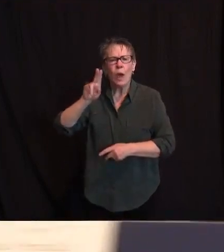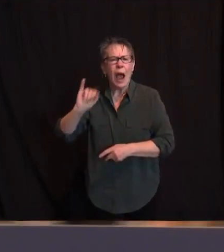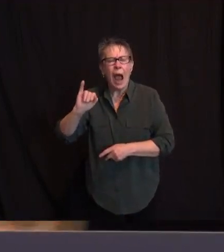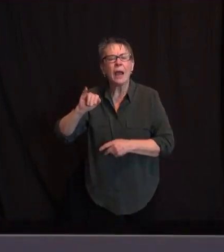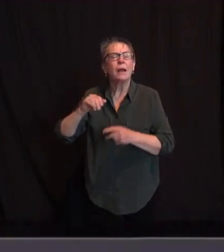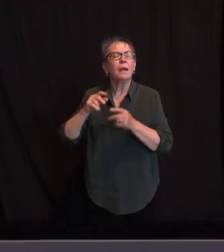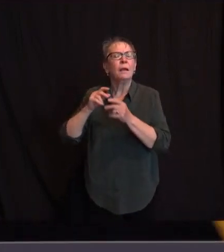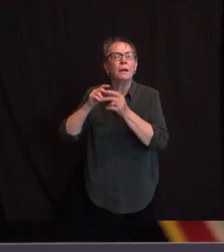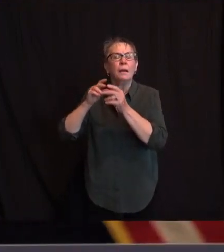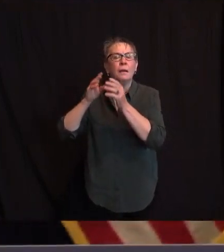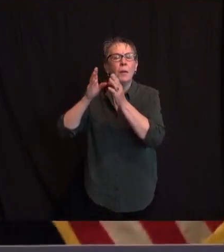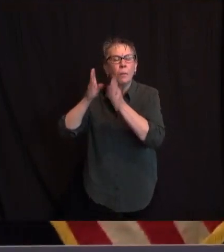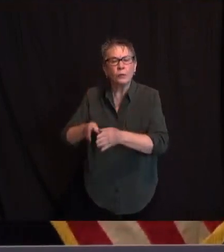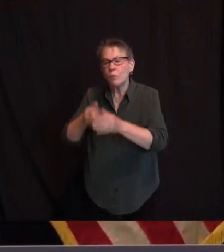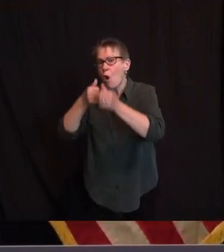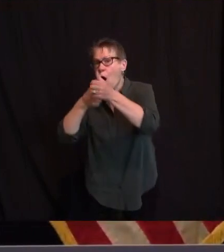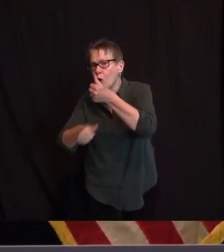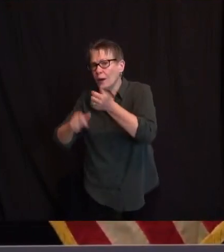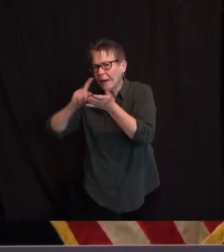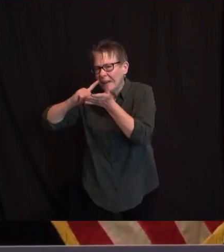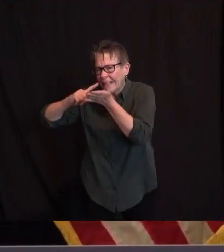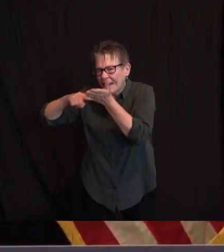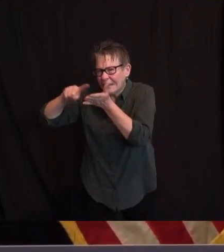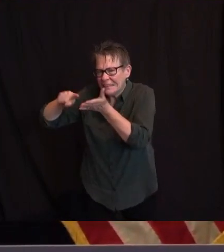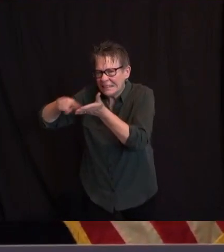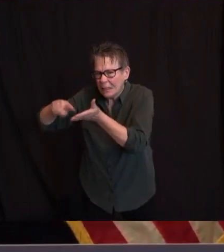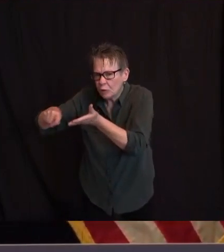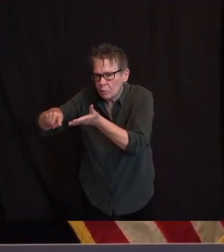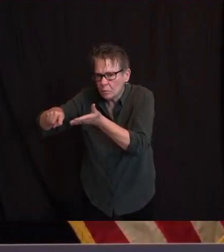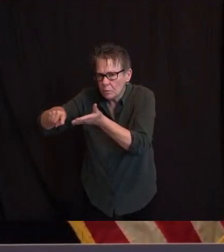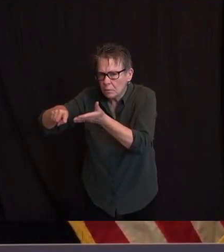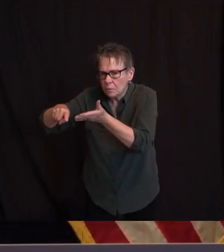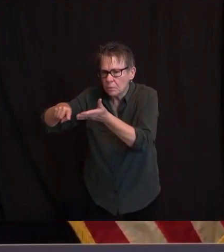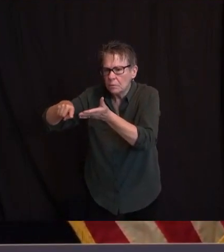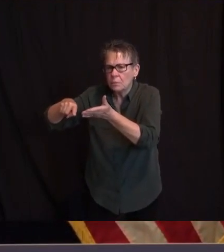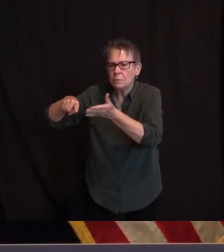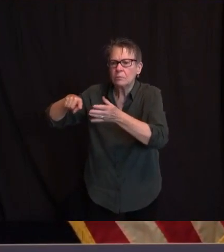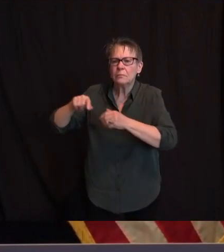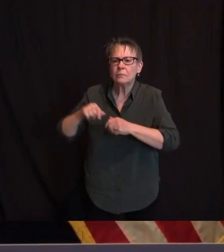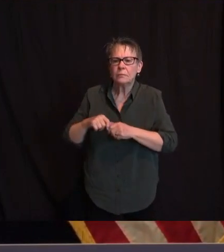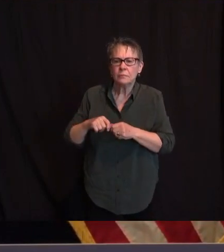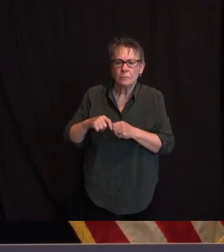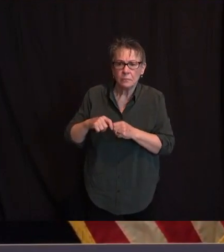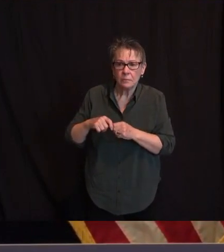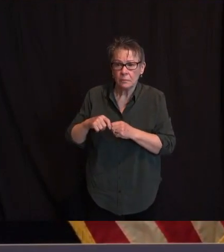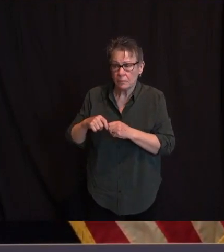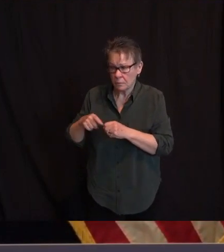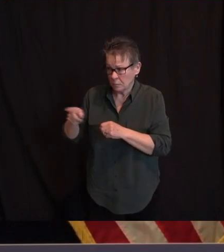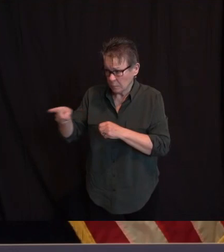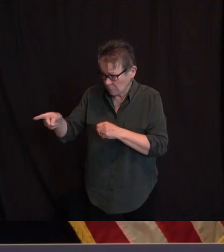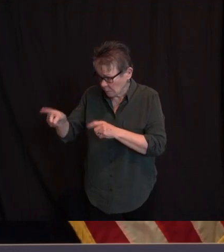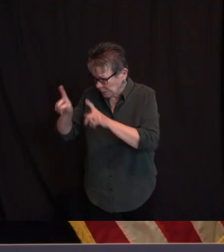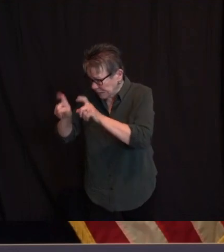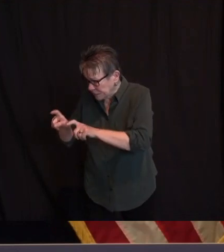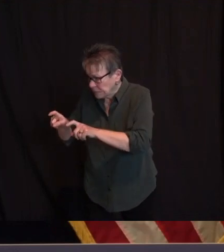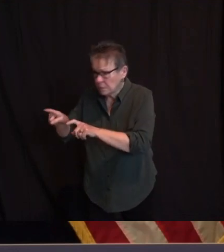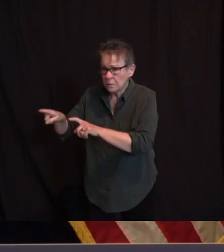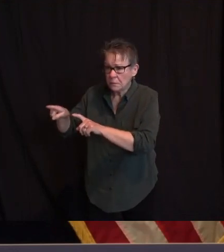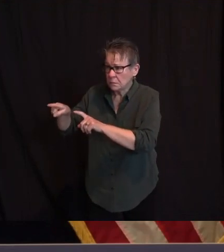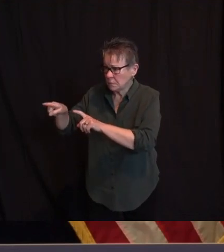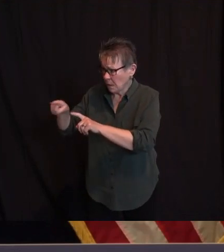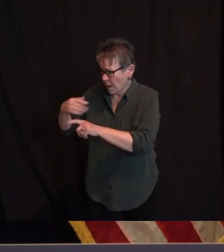question, John. So with that, pardon me while I put my mask on here. We're going to be